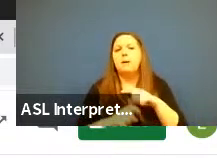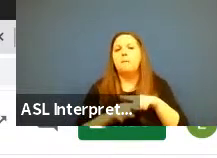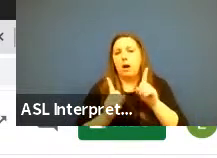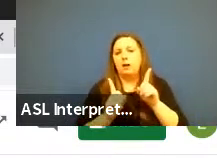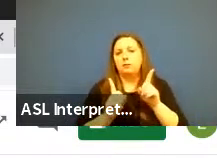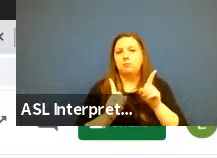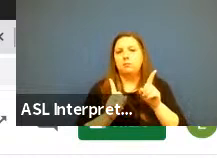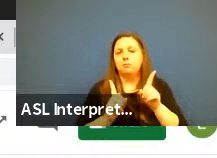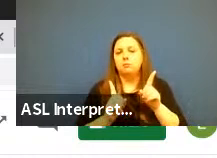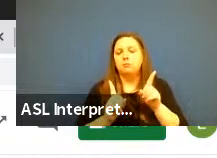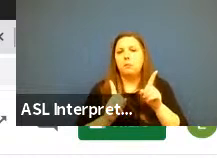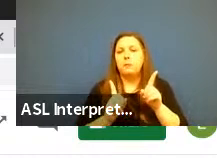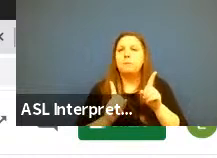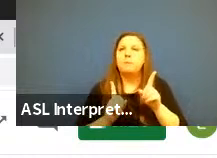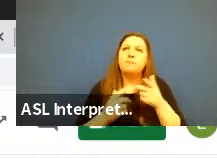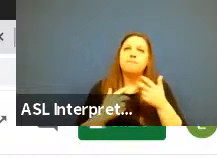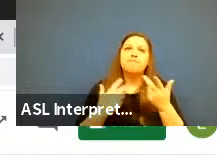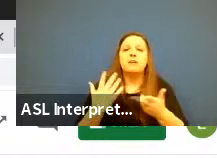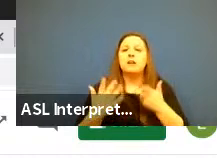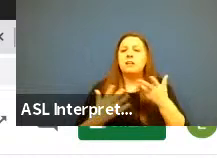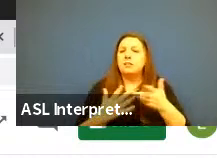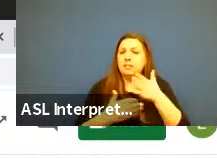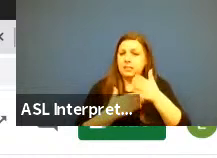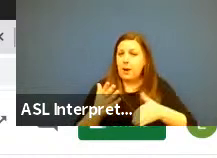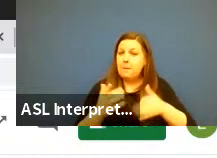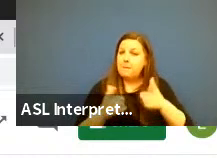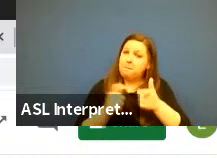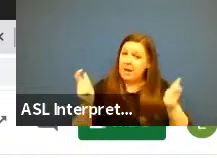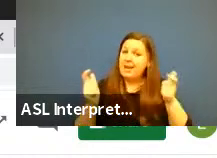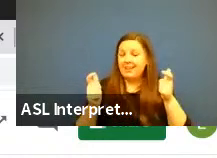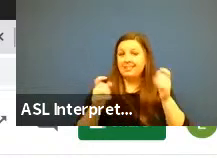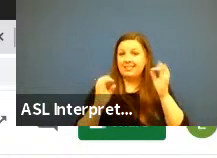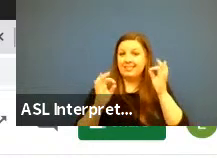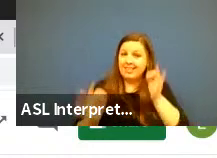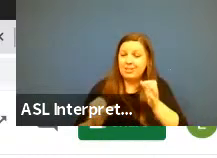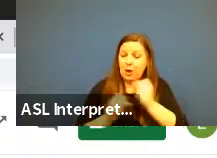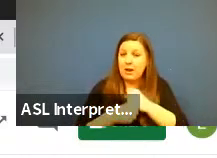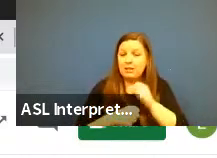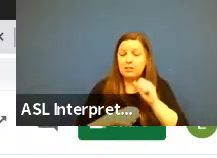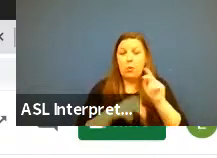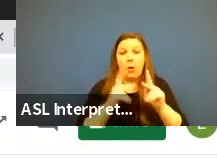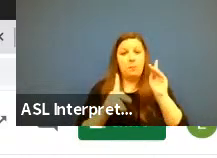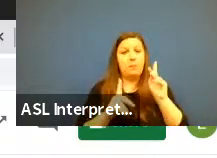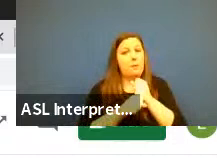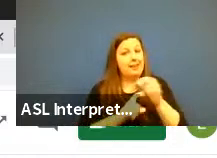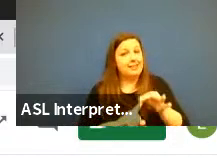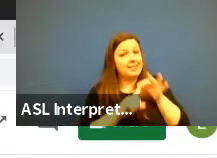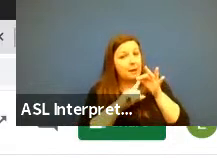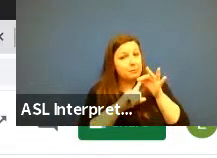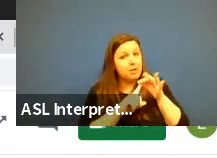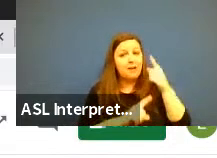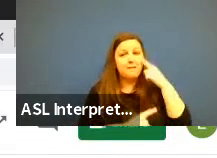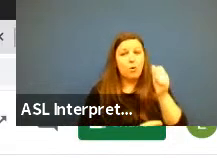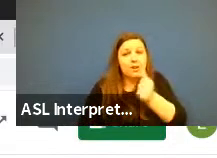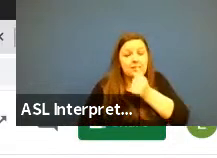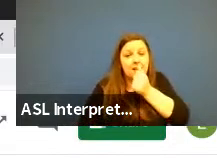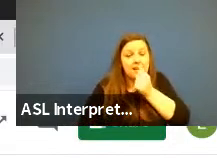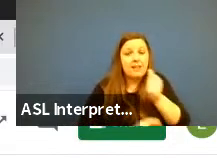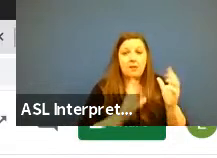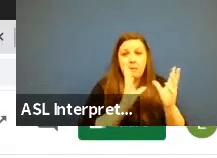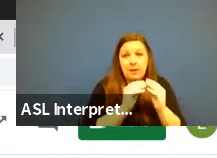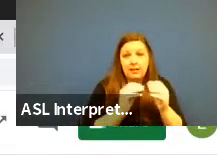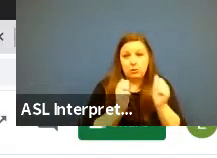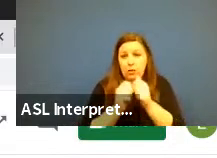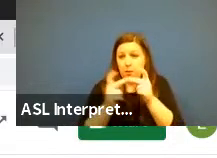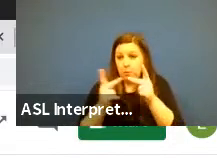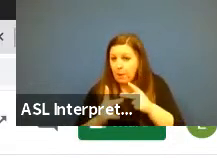is, Well, some big decisions are made. So are people making an exception for executive committees with a property or